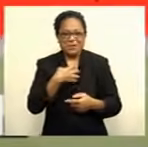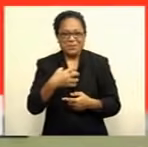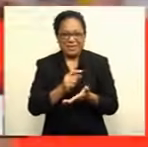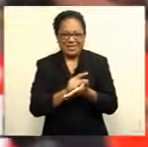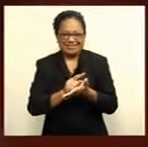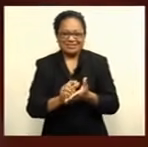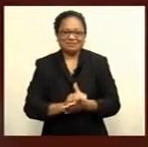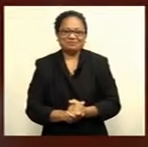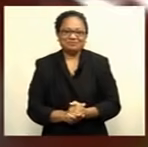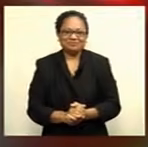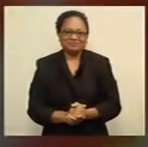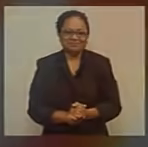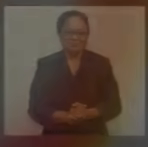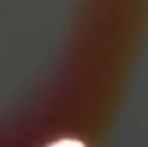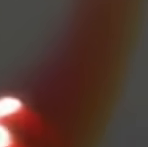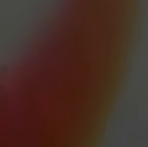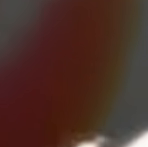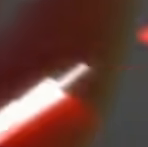up.